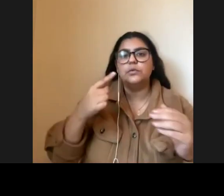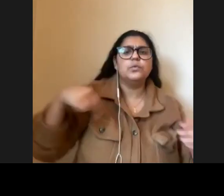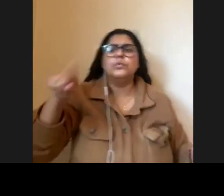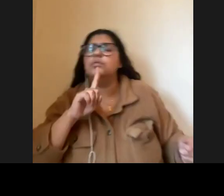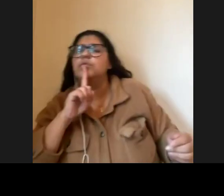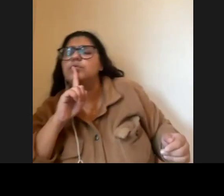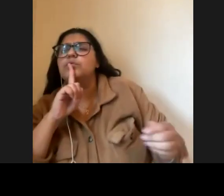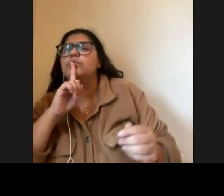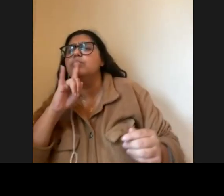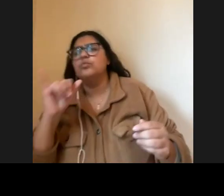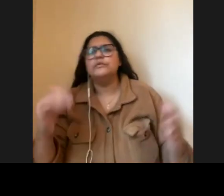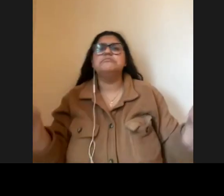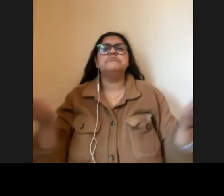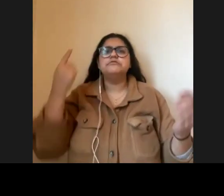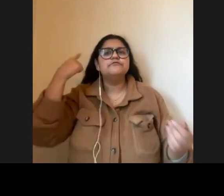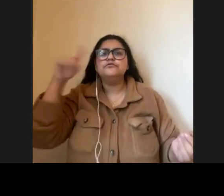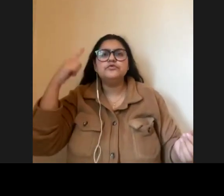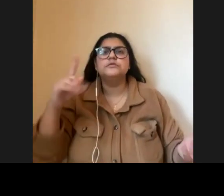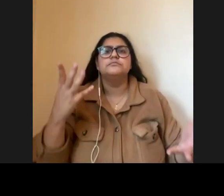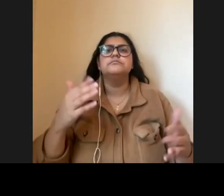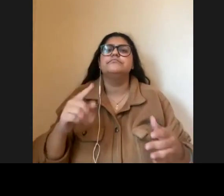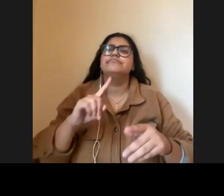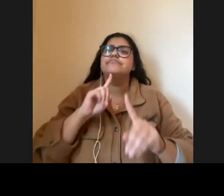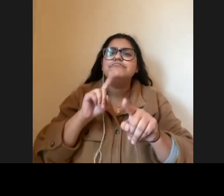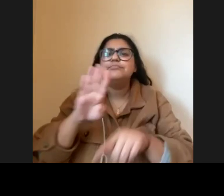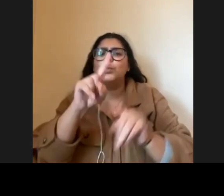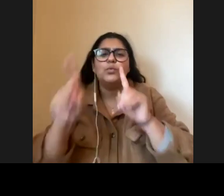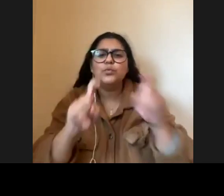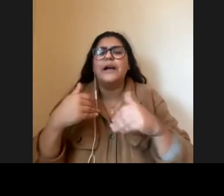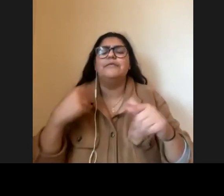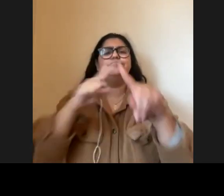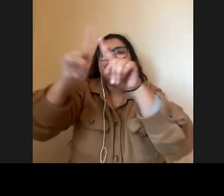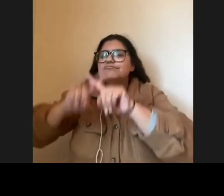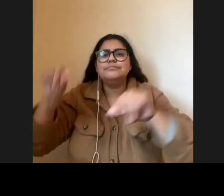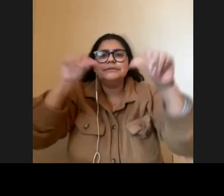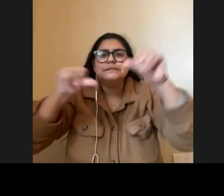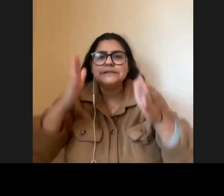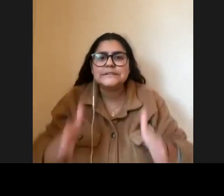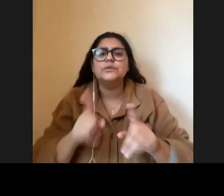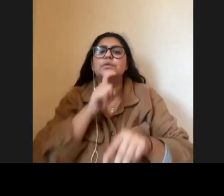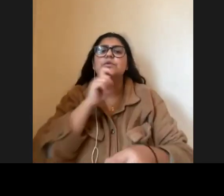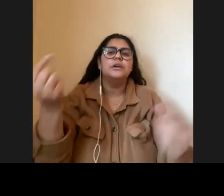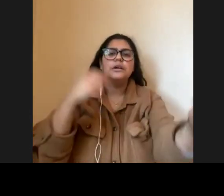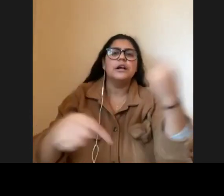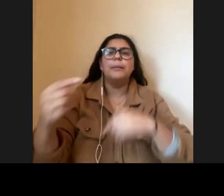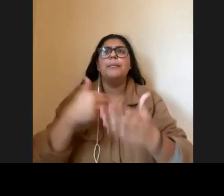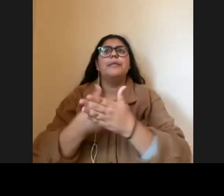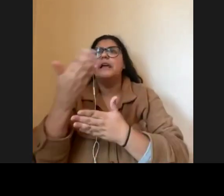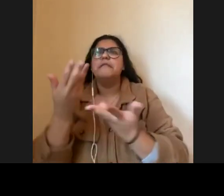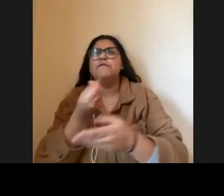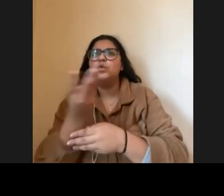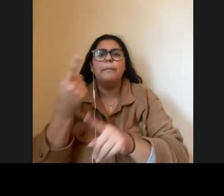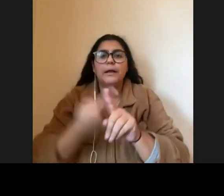to address your curiosity. So we have a variety of scientists coming in over the course of the next couple months, about one a